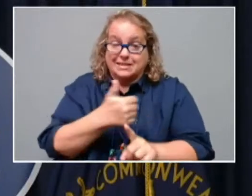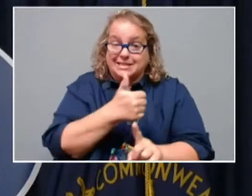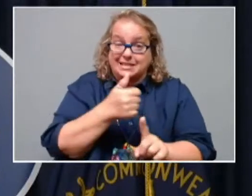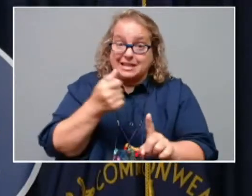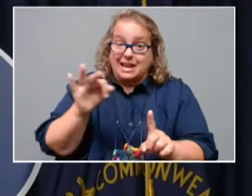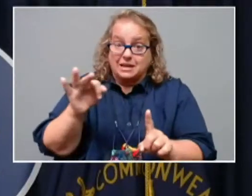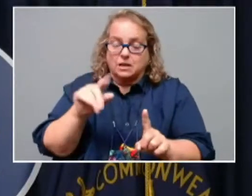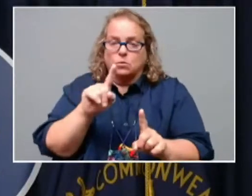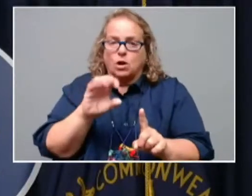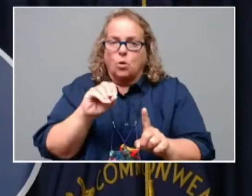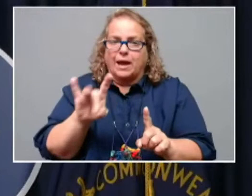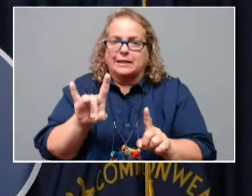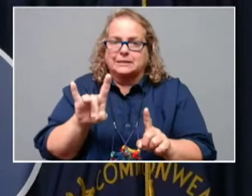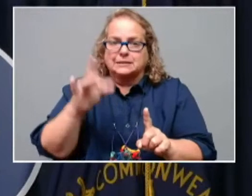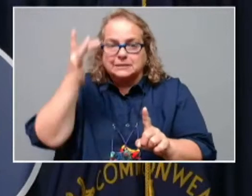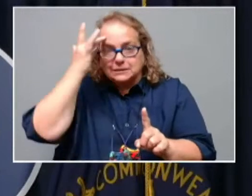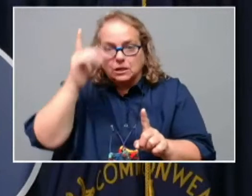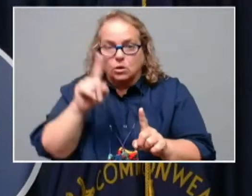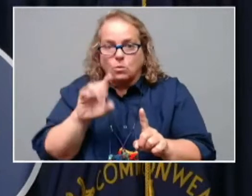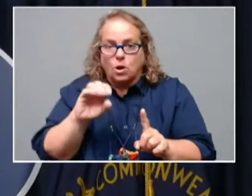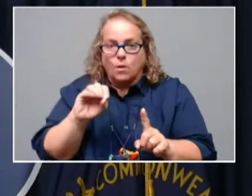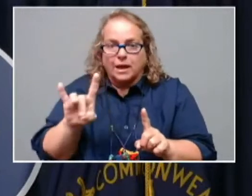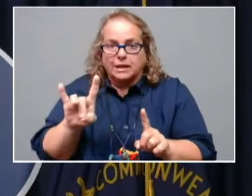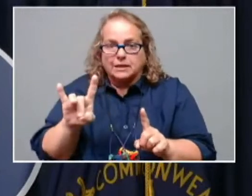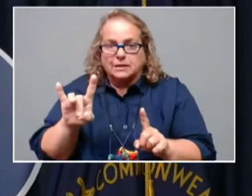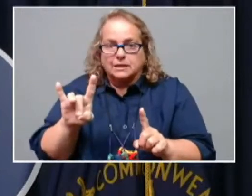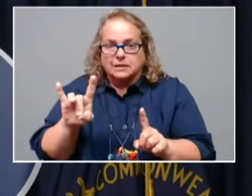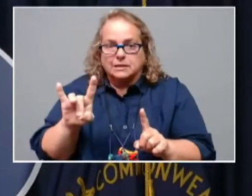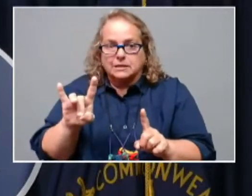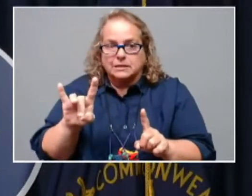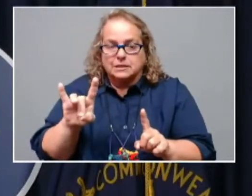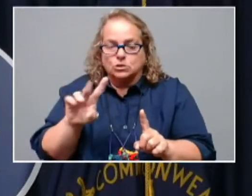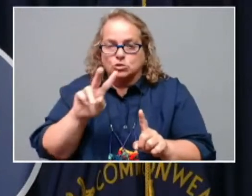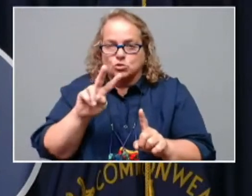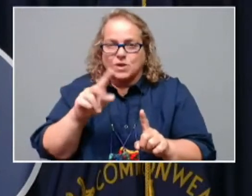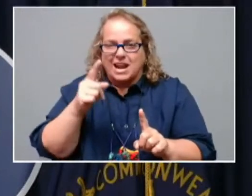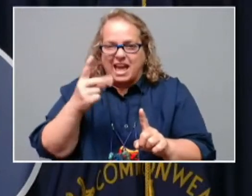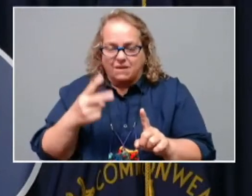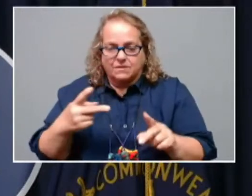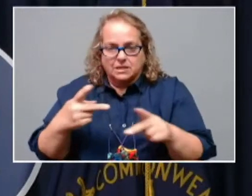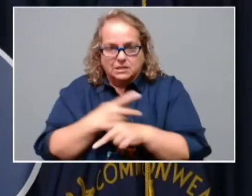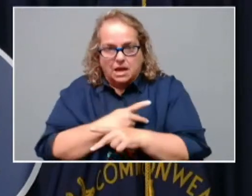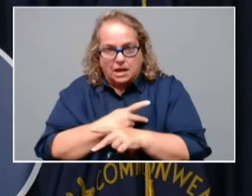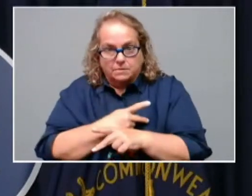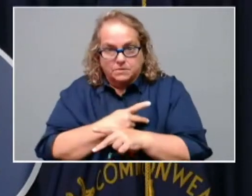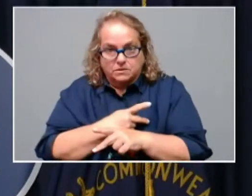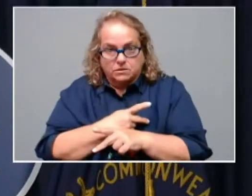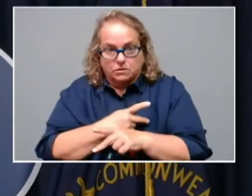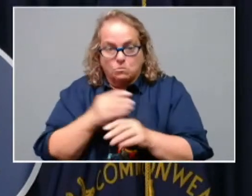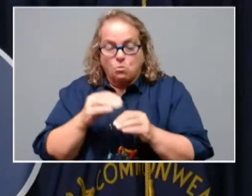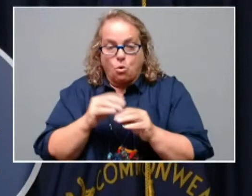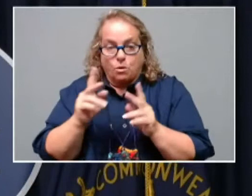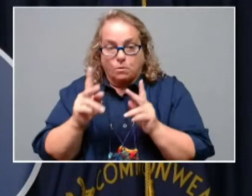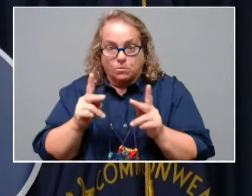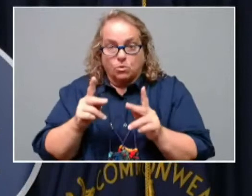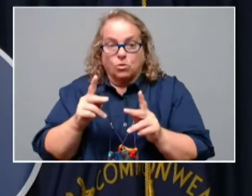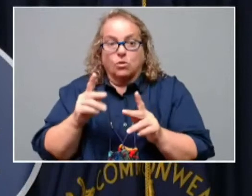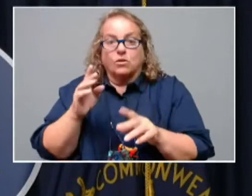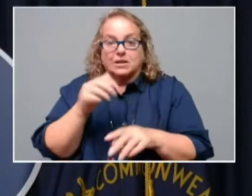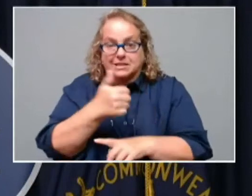108, right? That's about 2.5 times more individuals, 10 to